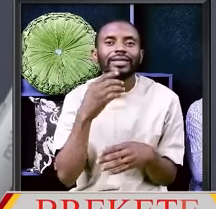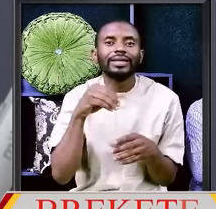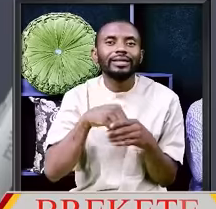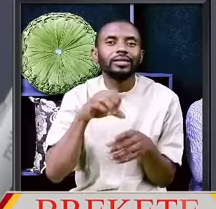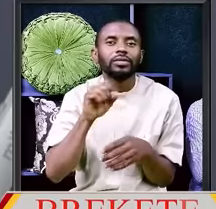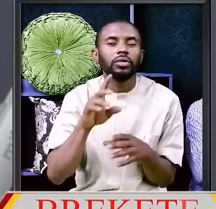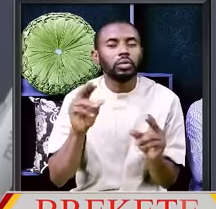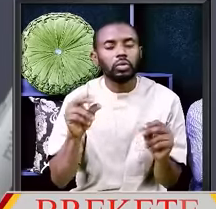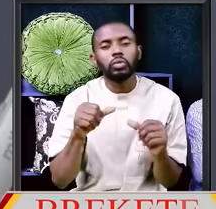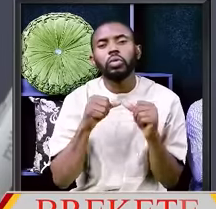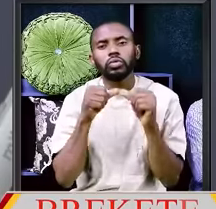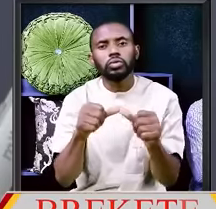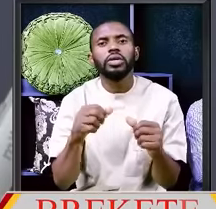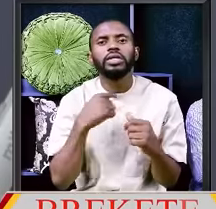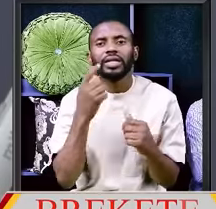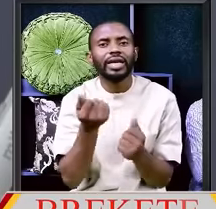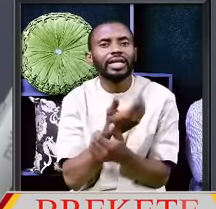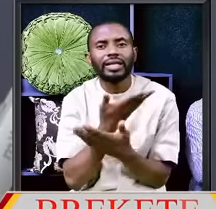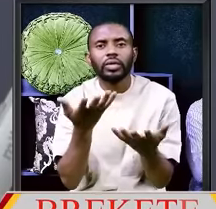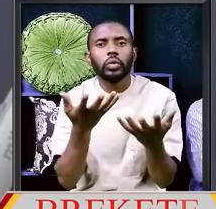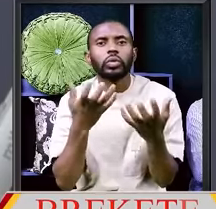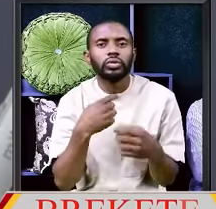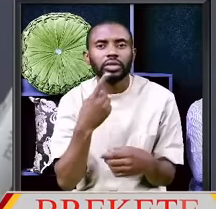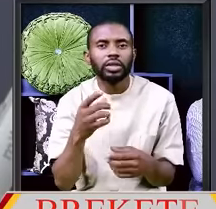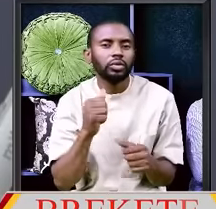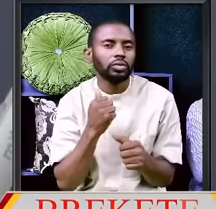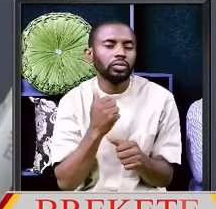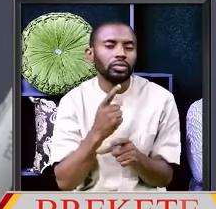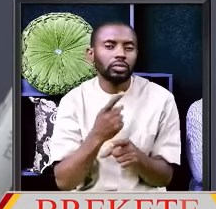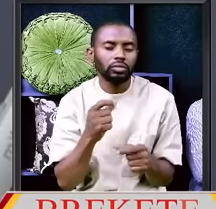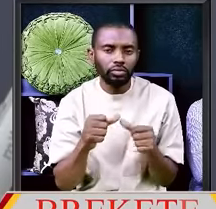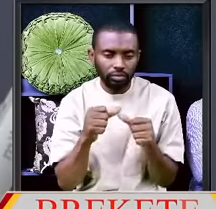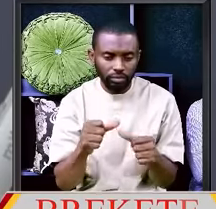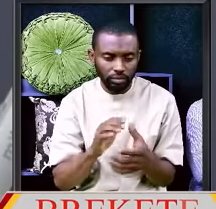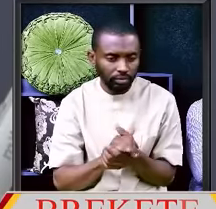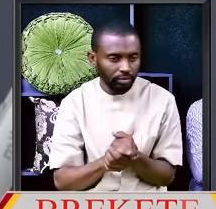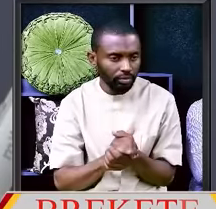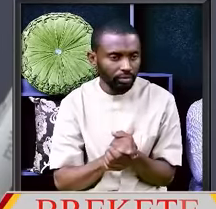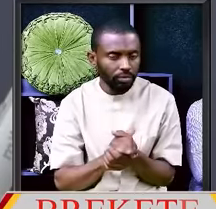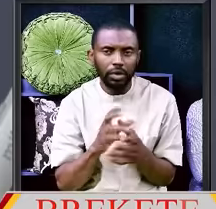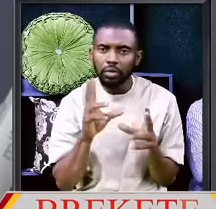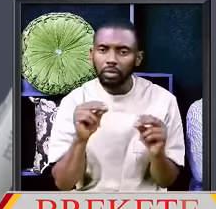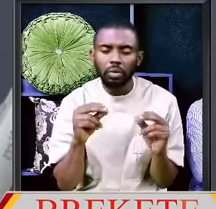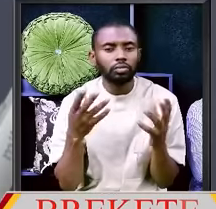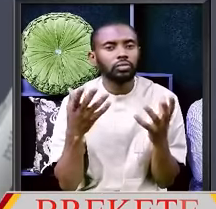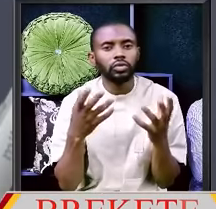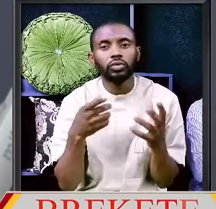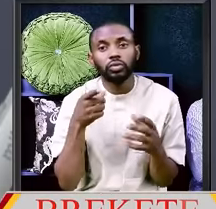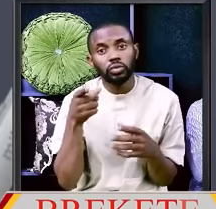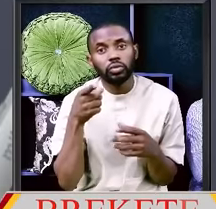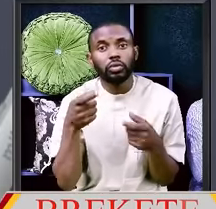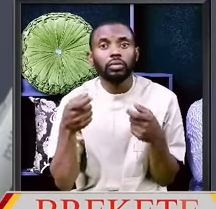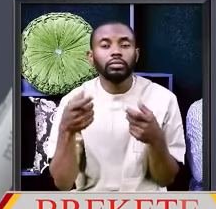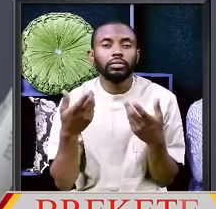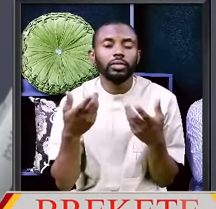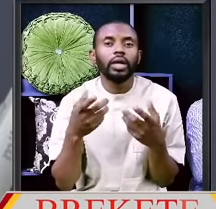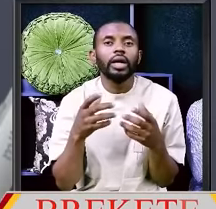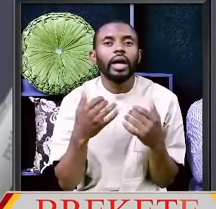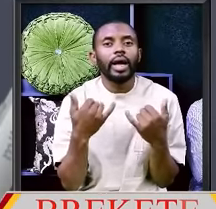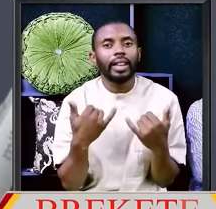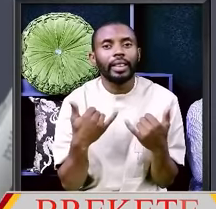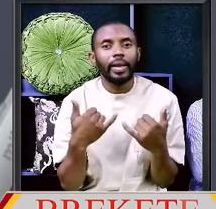Say everything. Say anything you want to say. Just go ahead. No, I'll go by what you want to show. No,